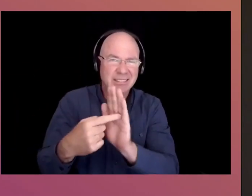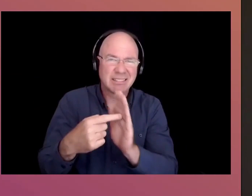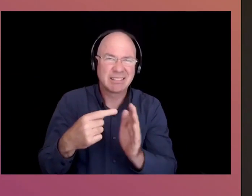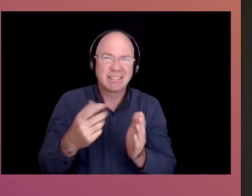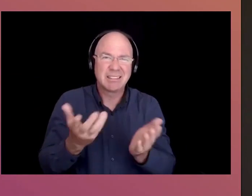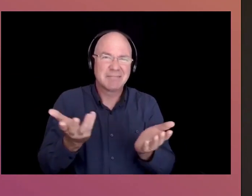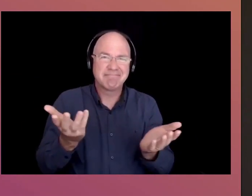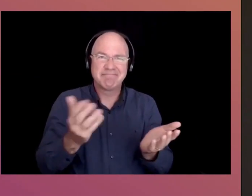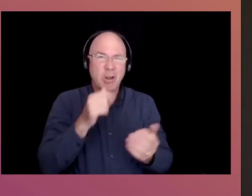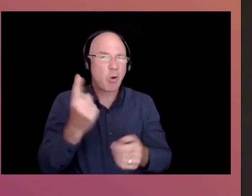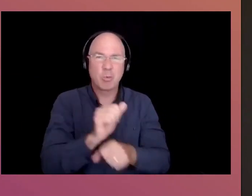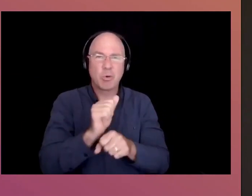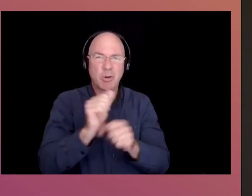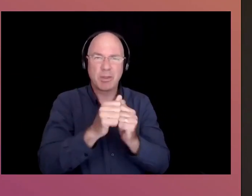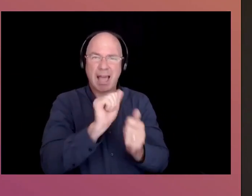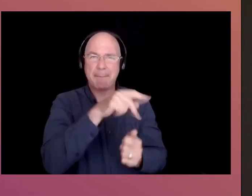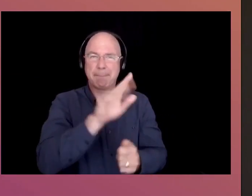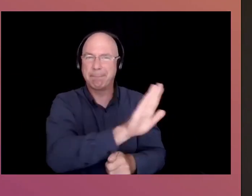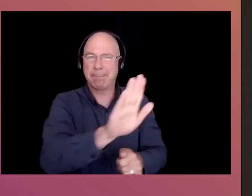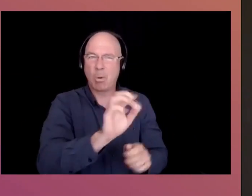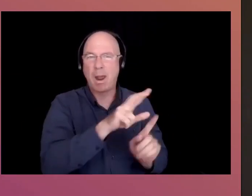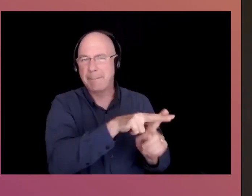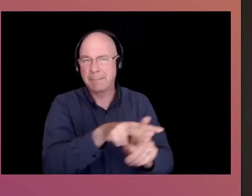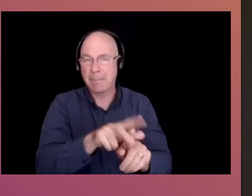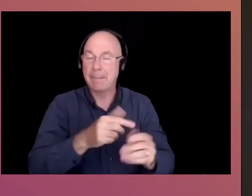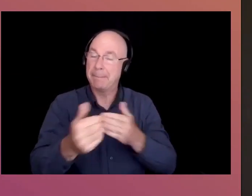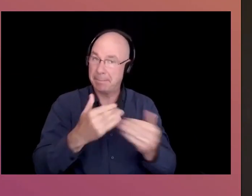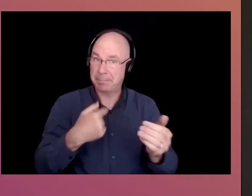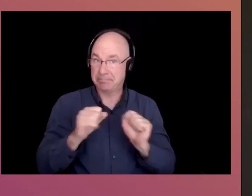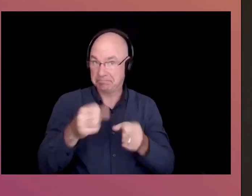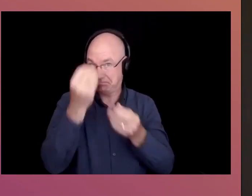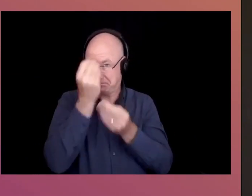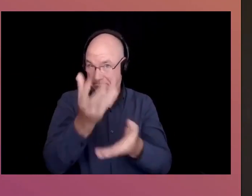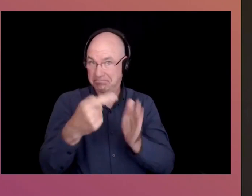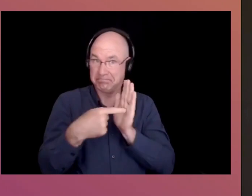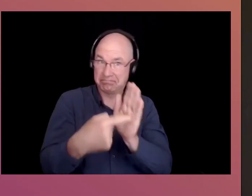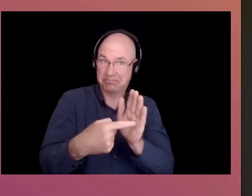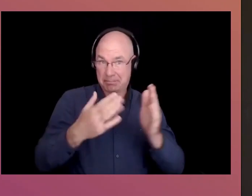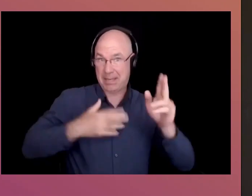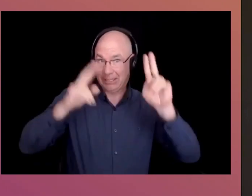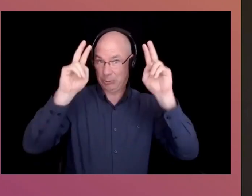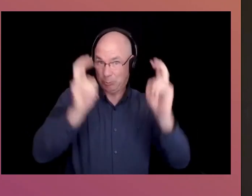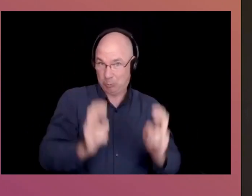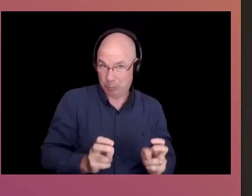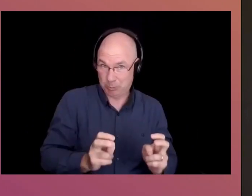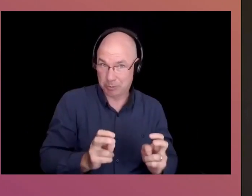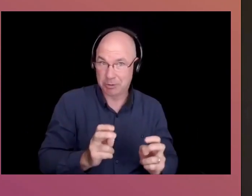all applications. Anyway, I can share all the issues today, but one more